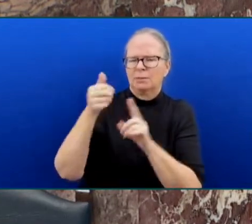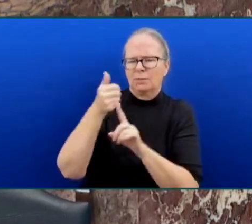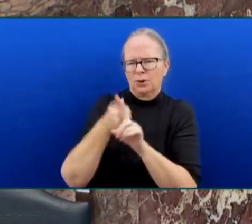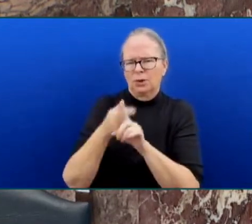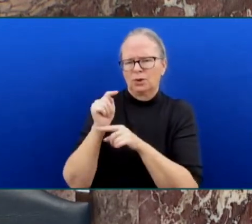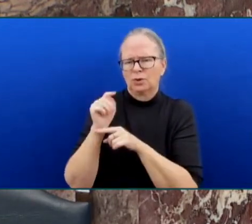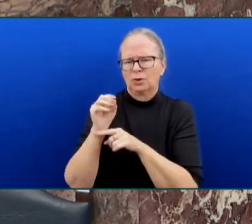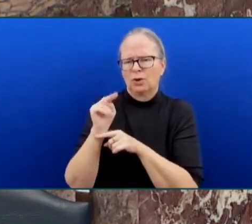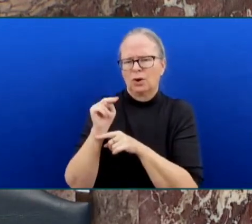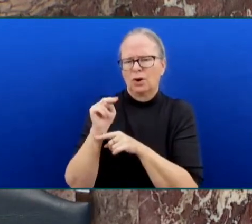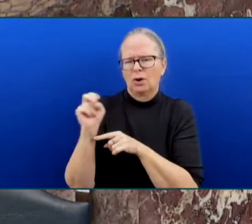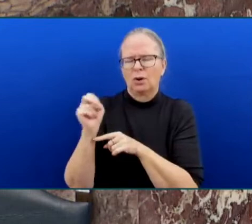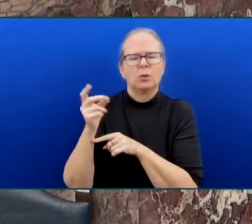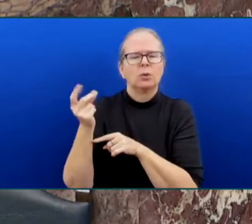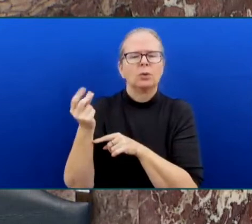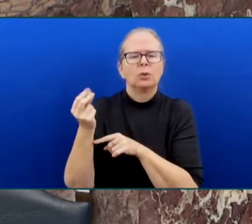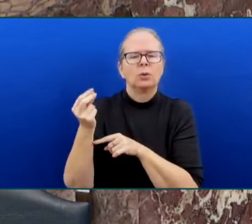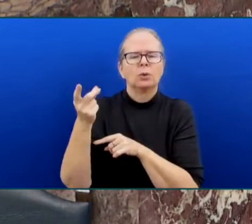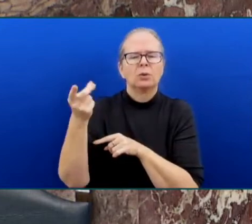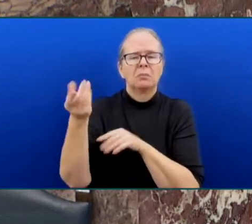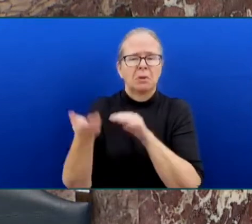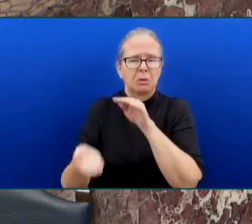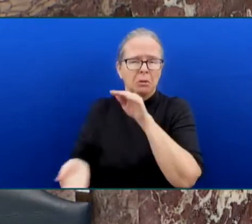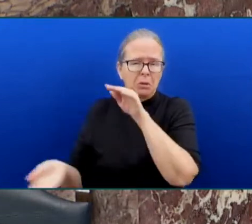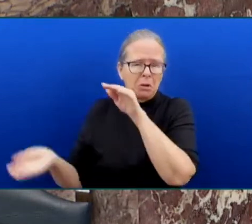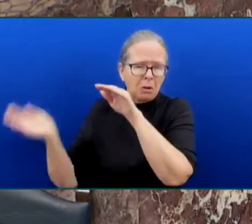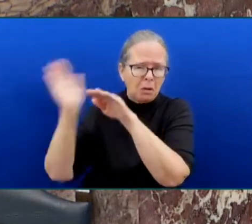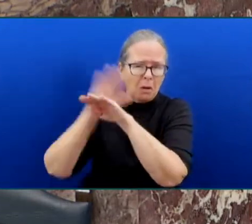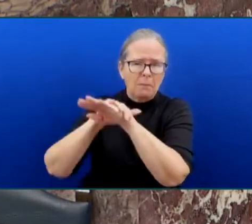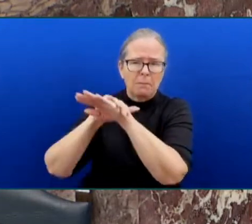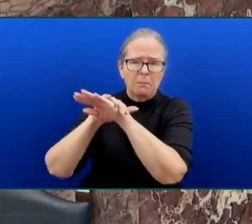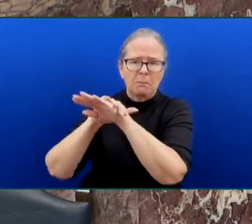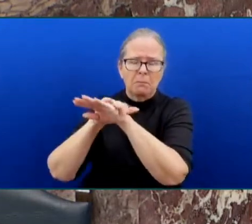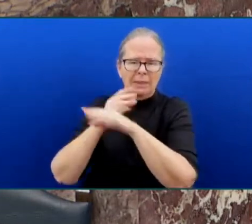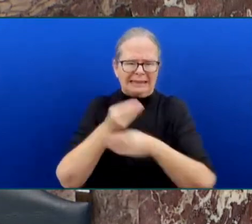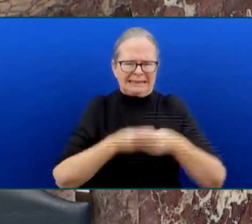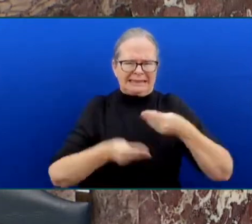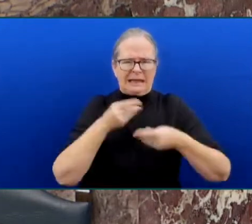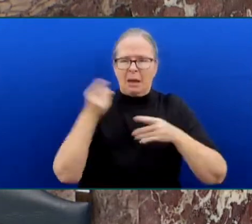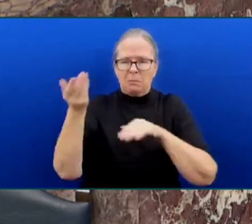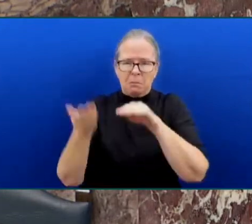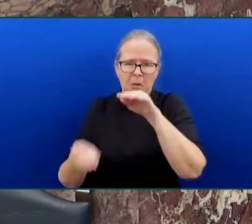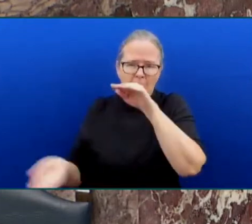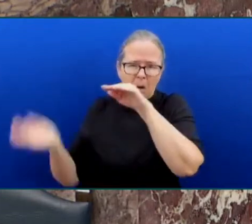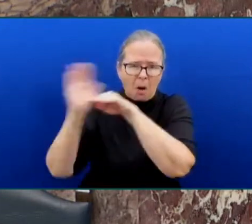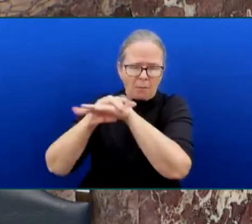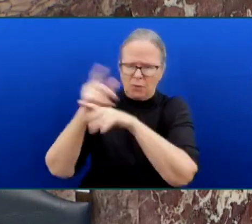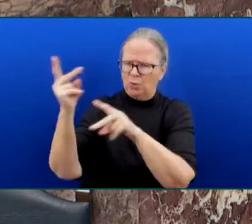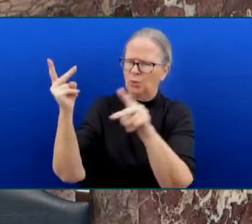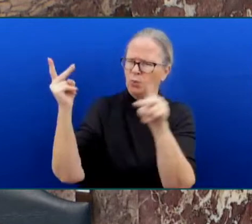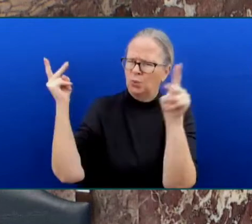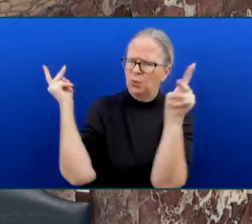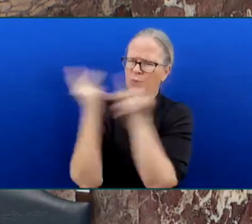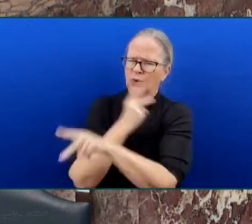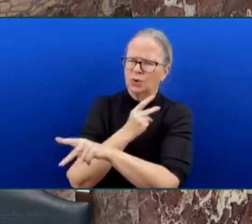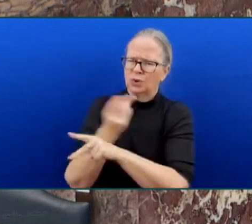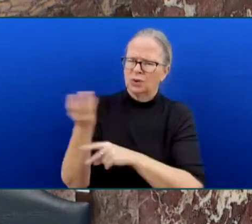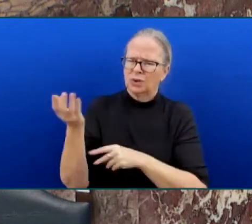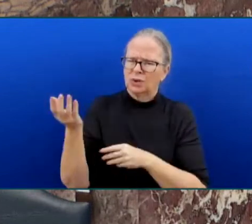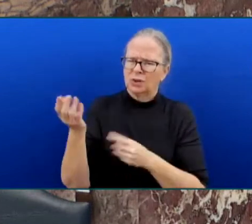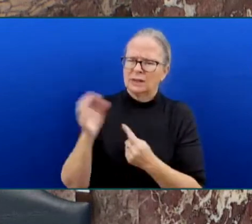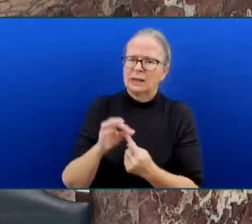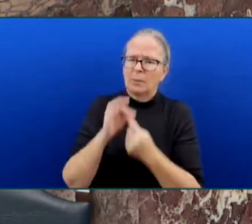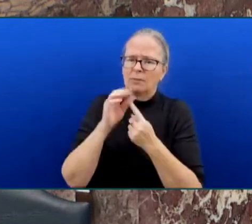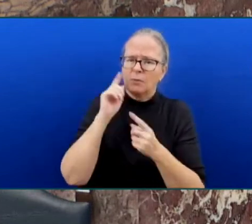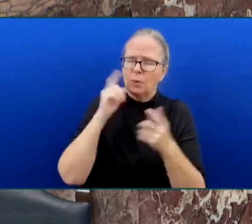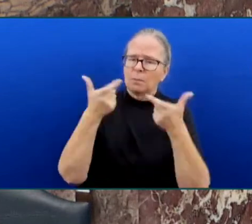affordability crisis, let's make it worse for British Columbians. Except for the big Except for big corporations.